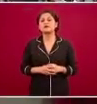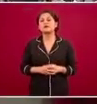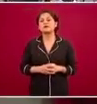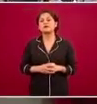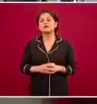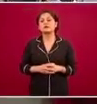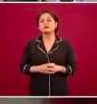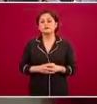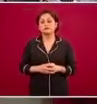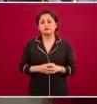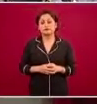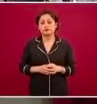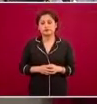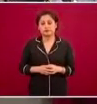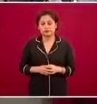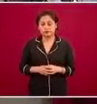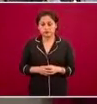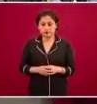will continue off air.